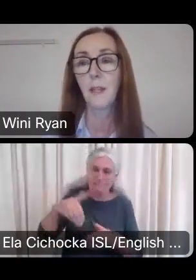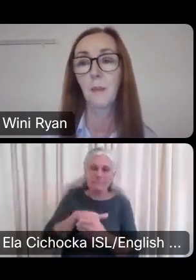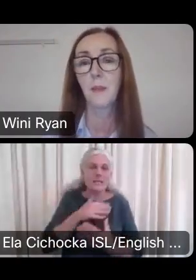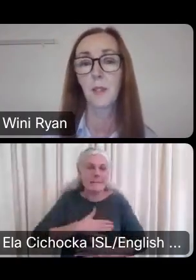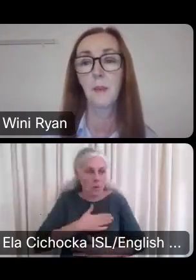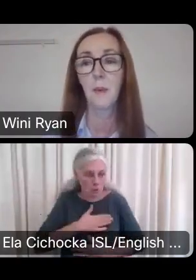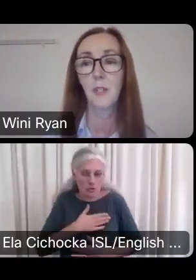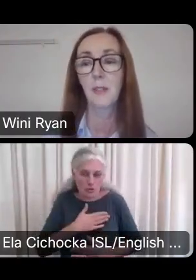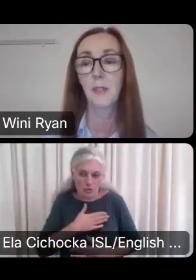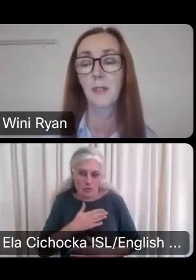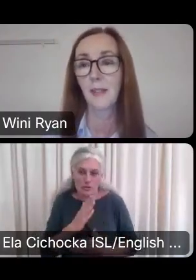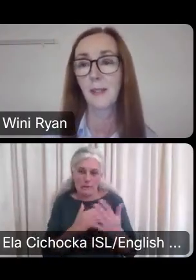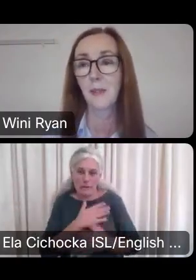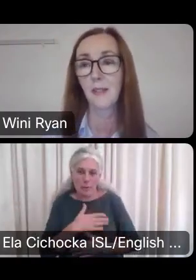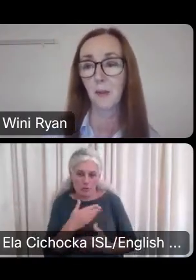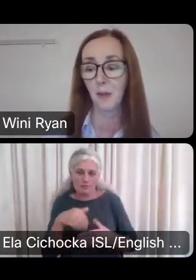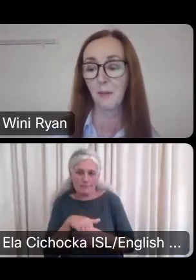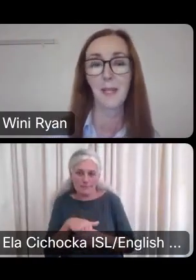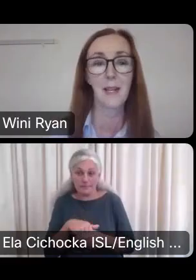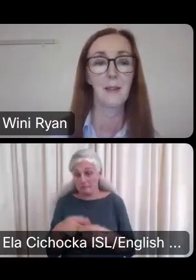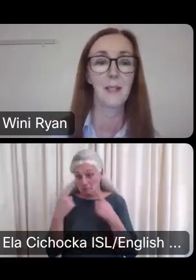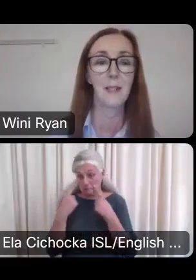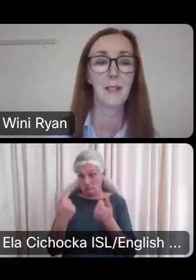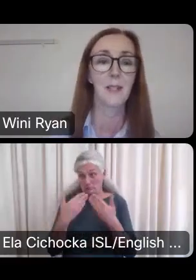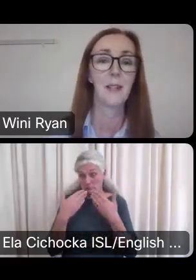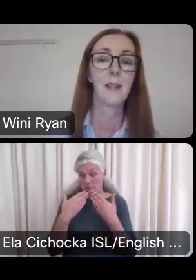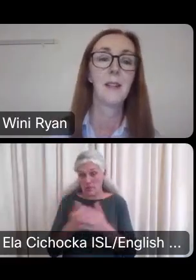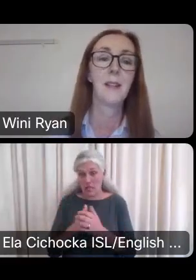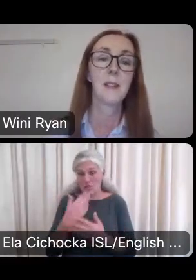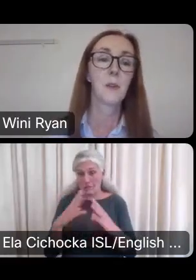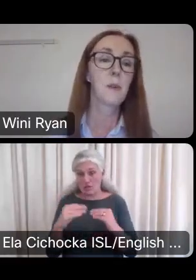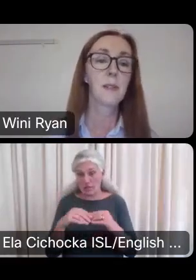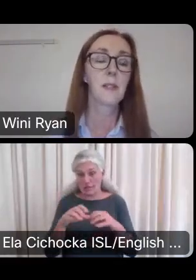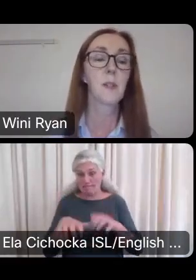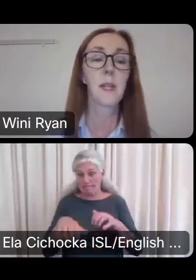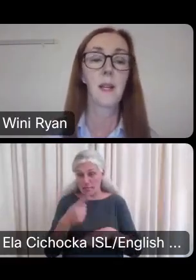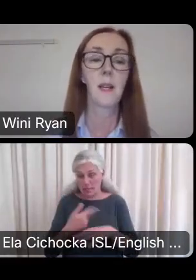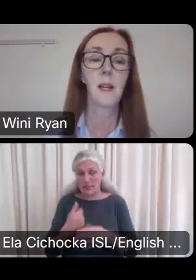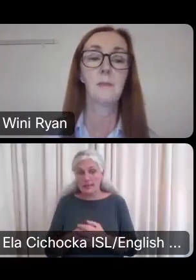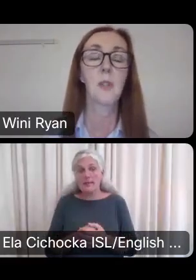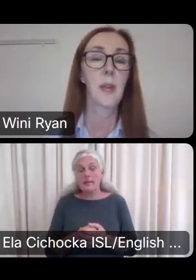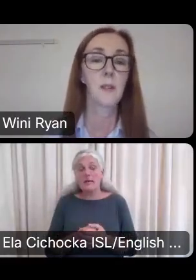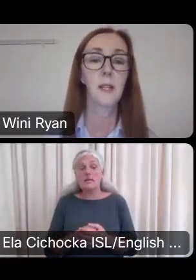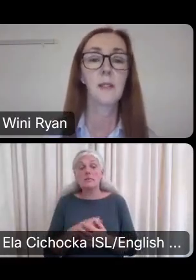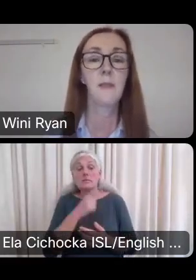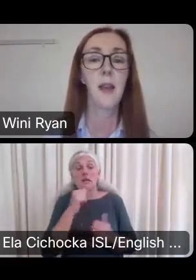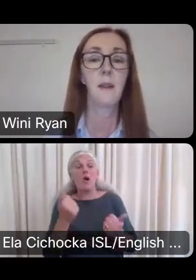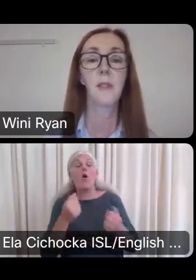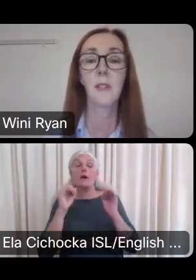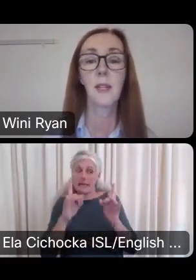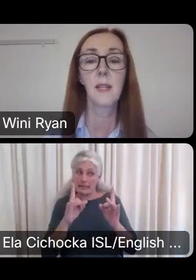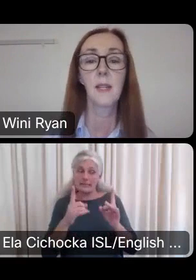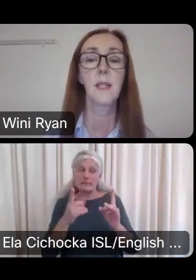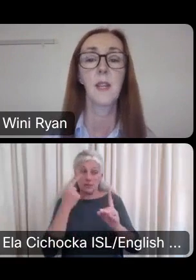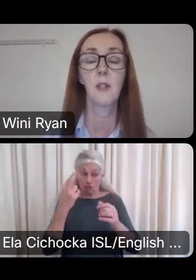you've picked up on some emotions. Thanks. I'm seeing some coming in here in the chat. So you might say something like, okay, so let's see if I have